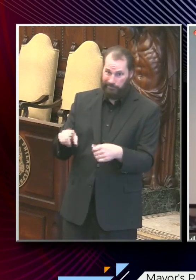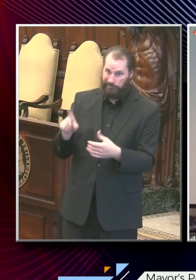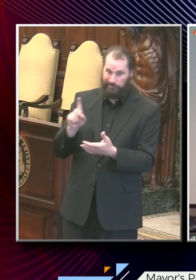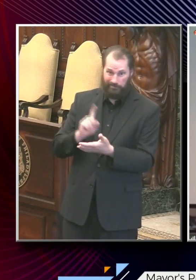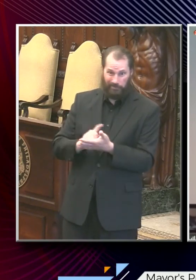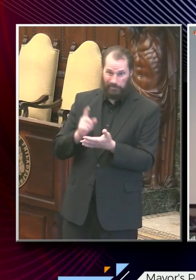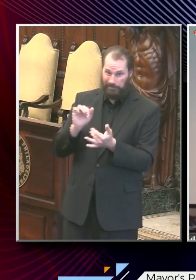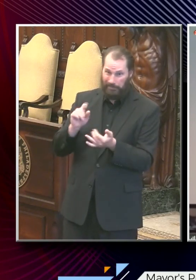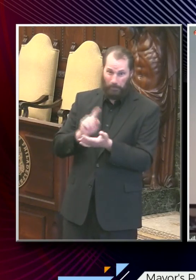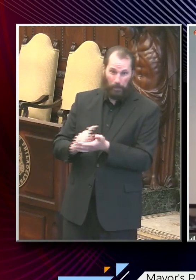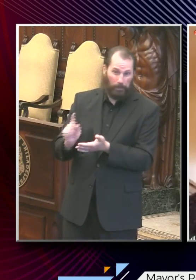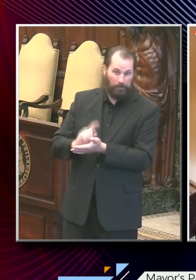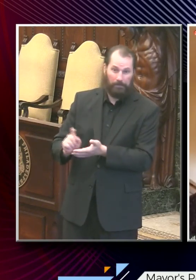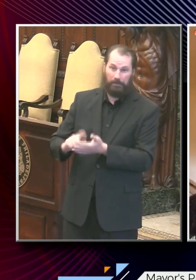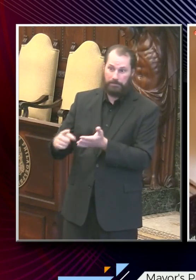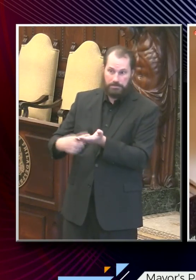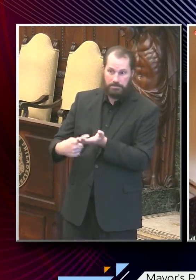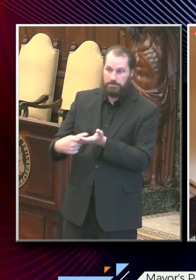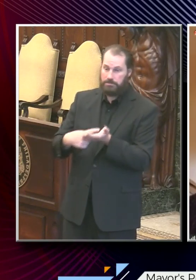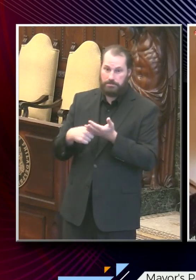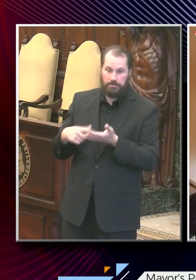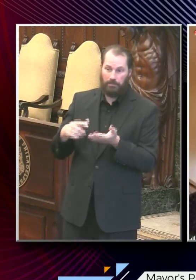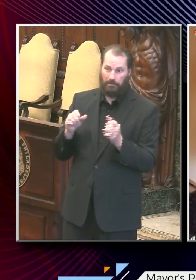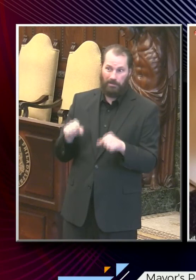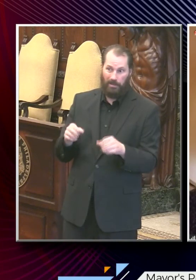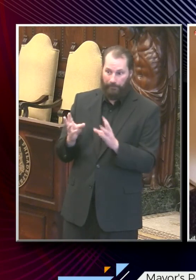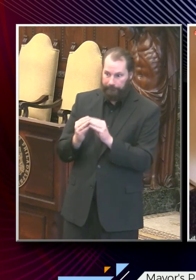going to take some time. Any of those,